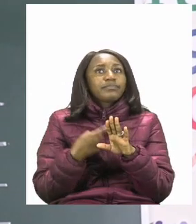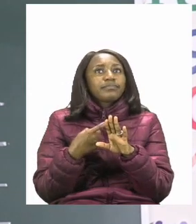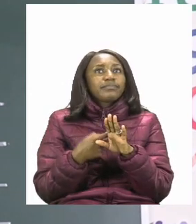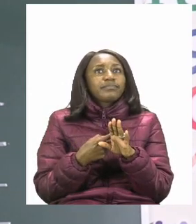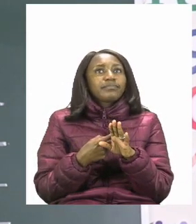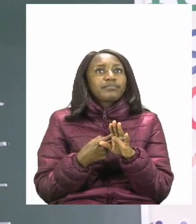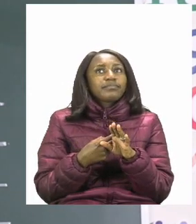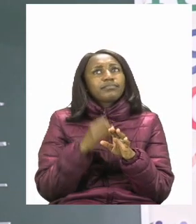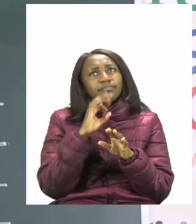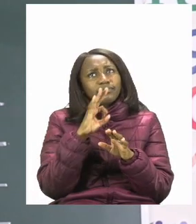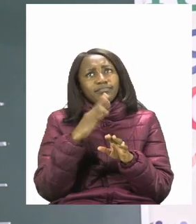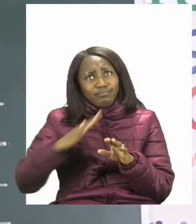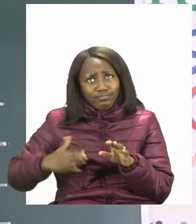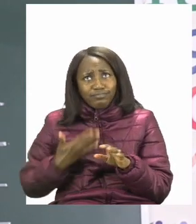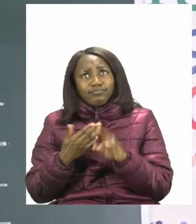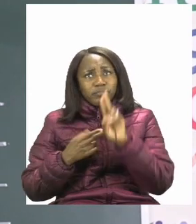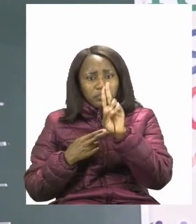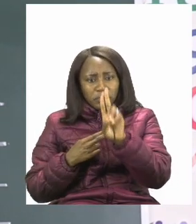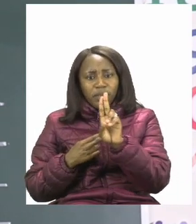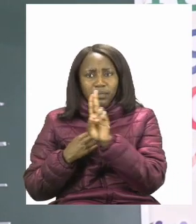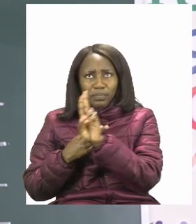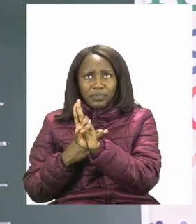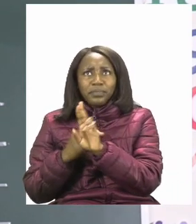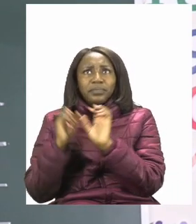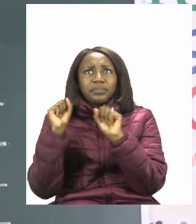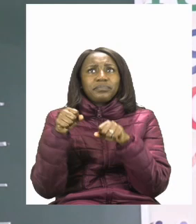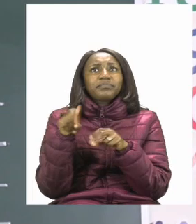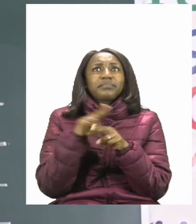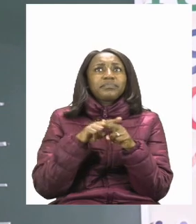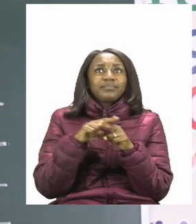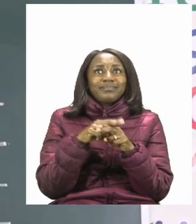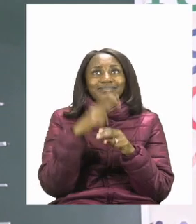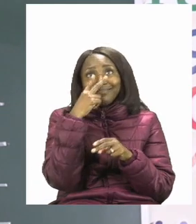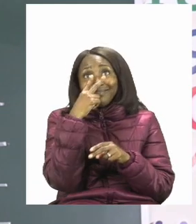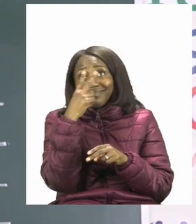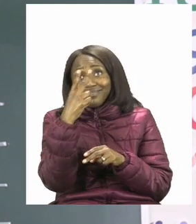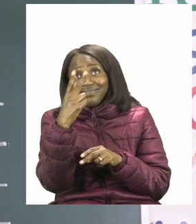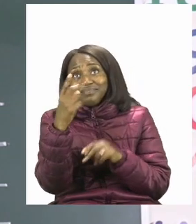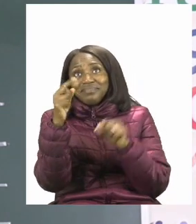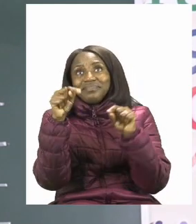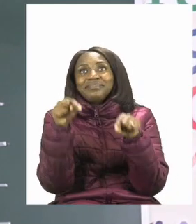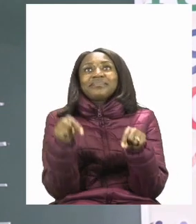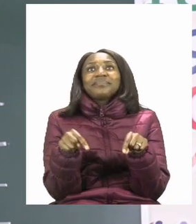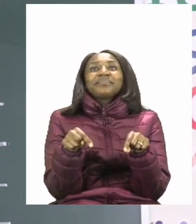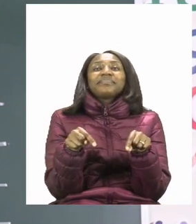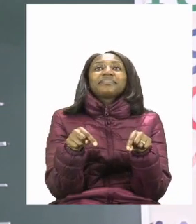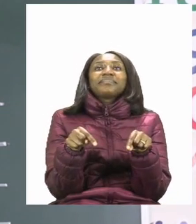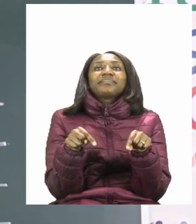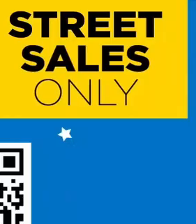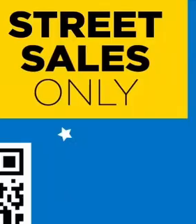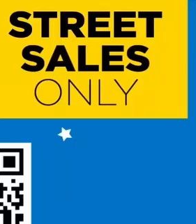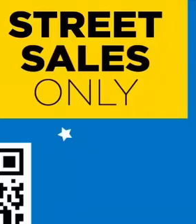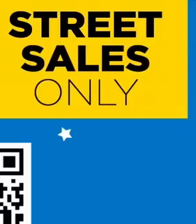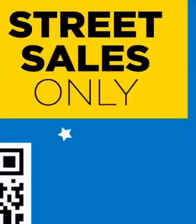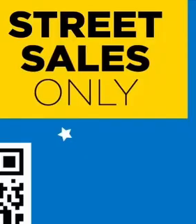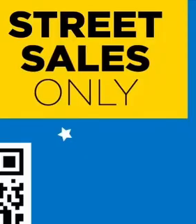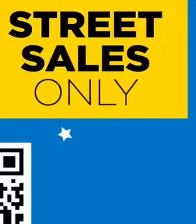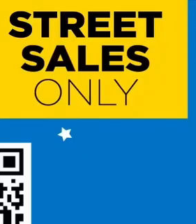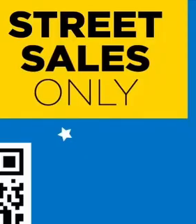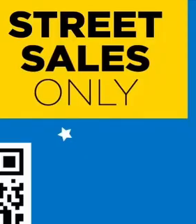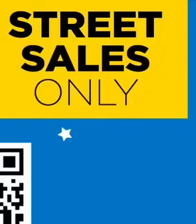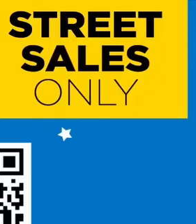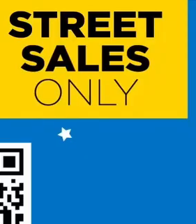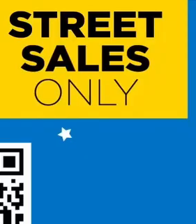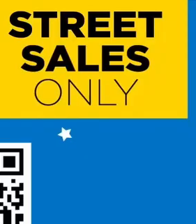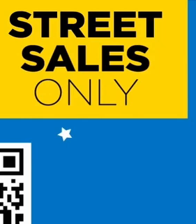use your finger spacing. I'll see you when you're done writing after the advert break. Follow us on